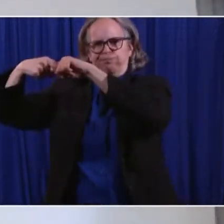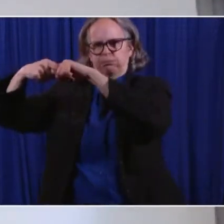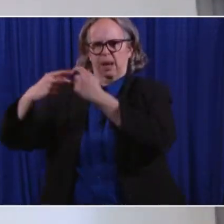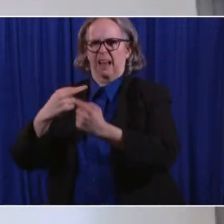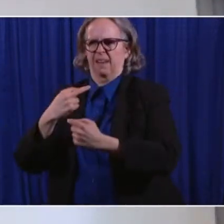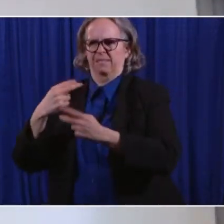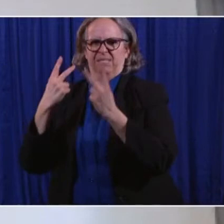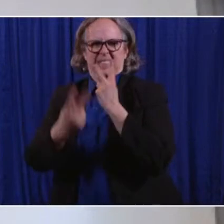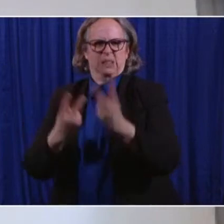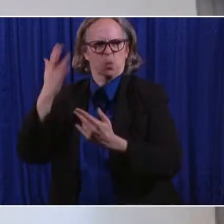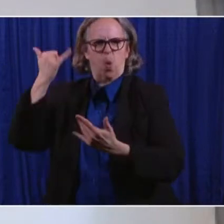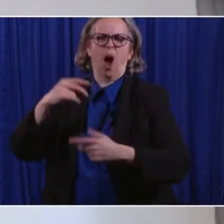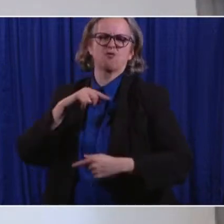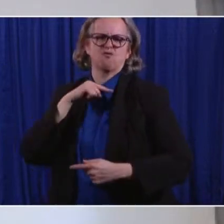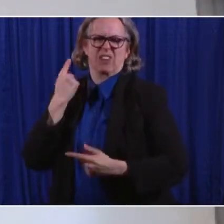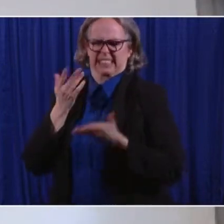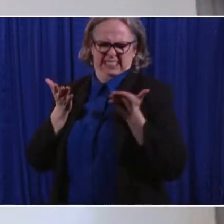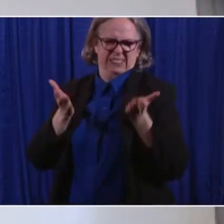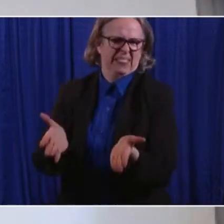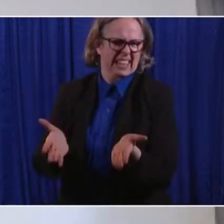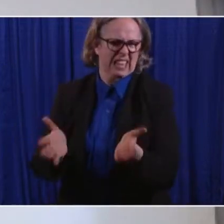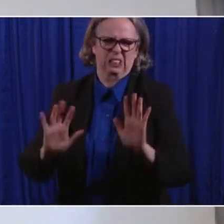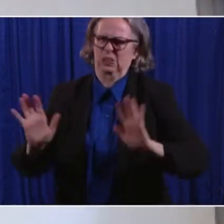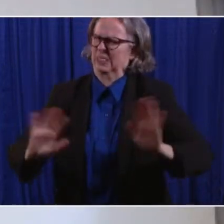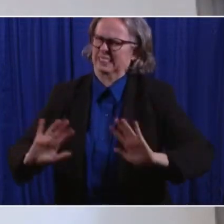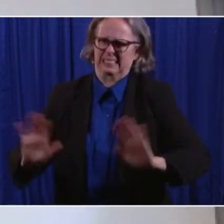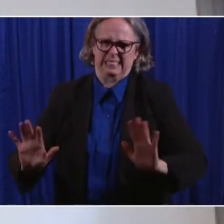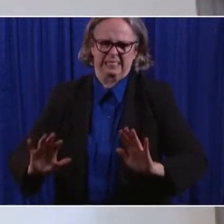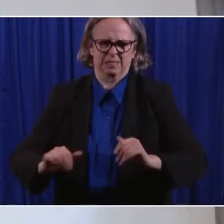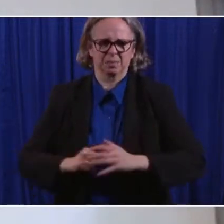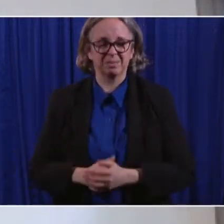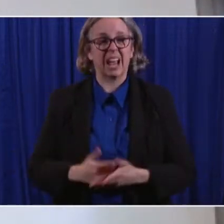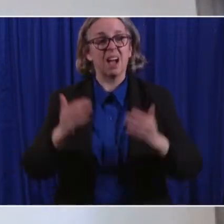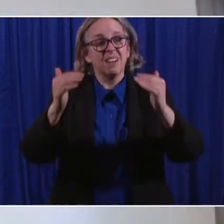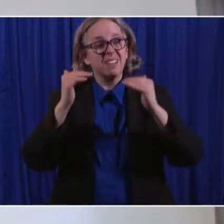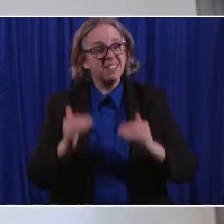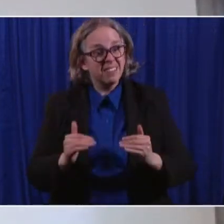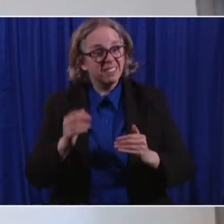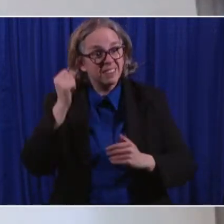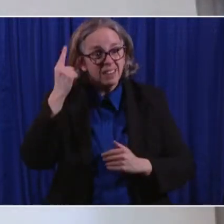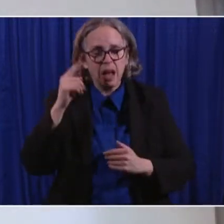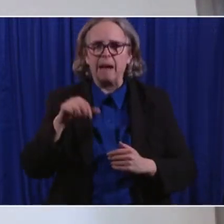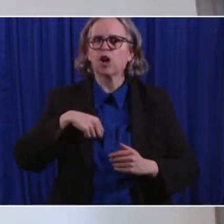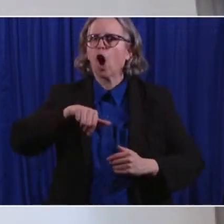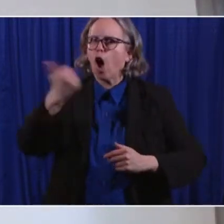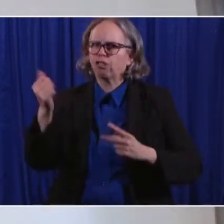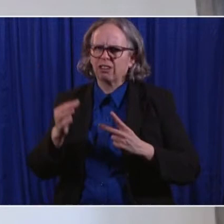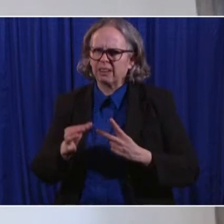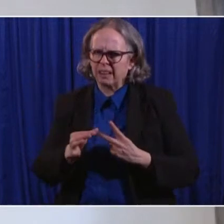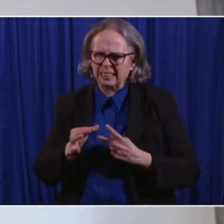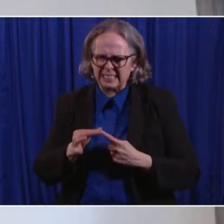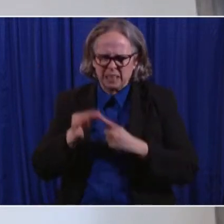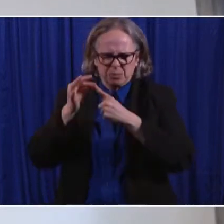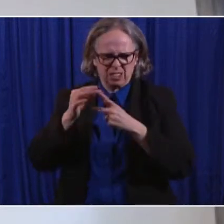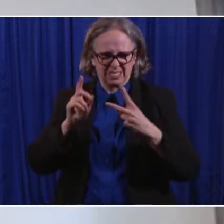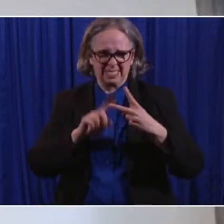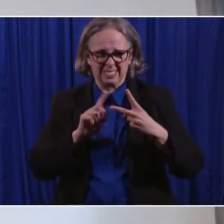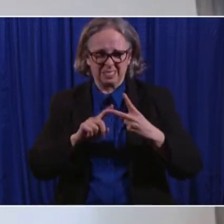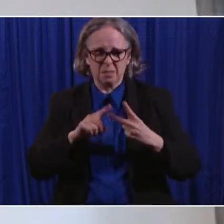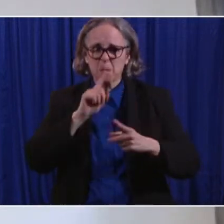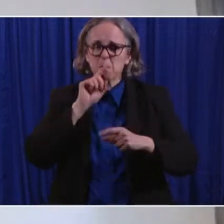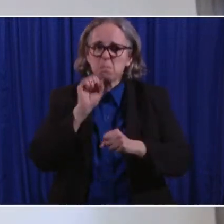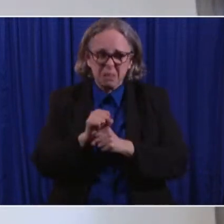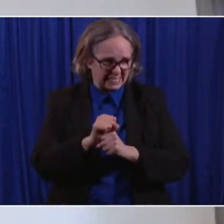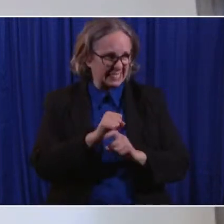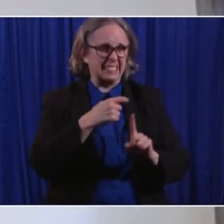Another exception is when you have residents who have confirmed COVID-19 cases, whether